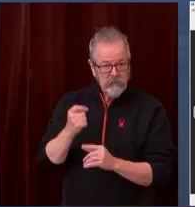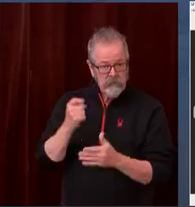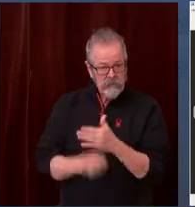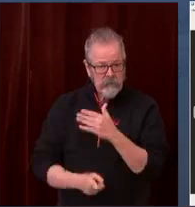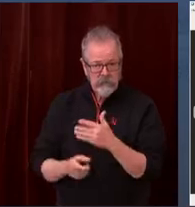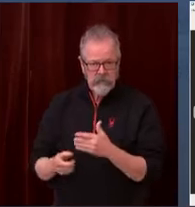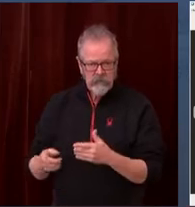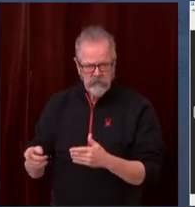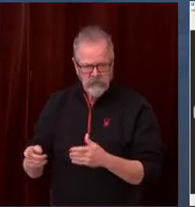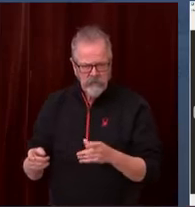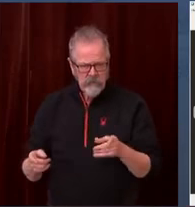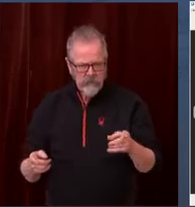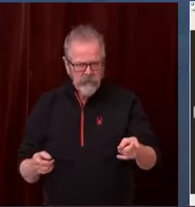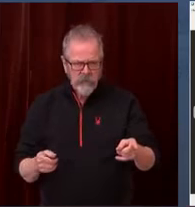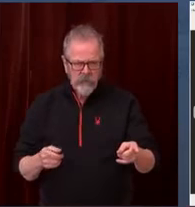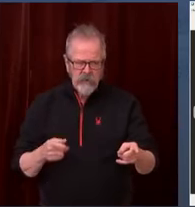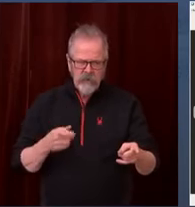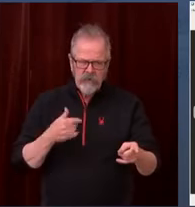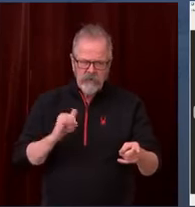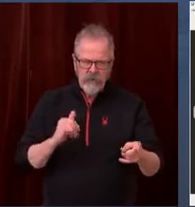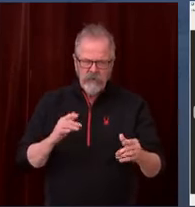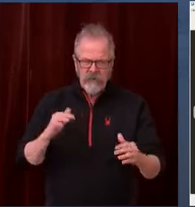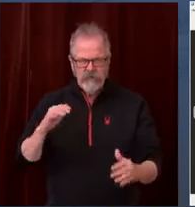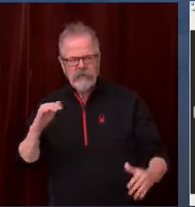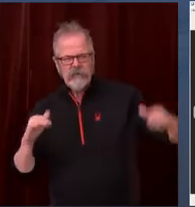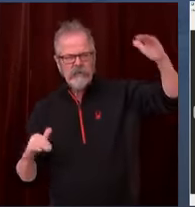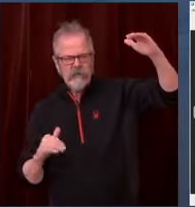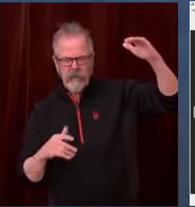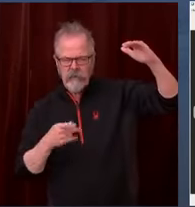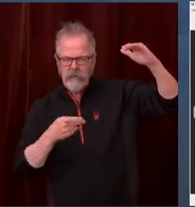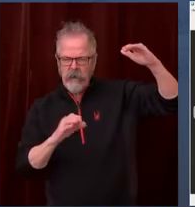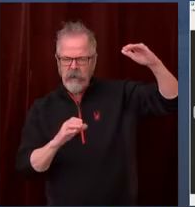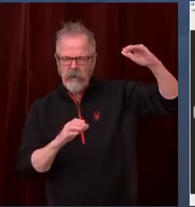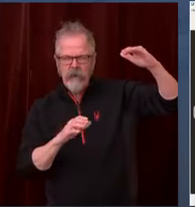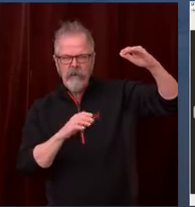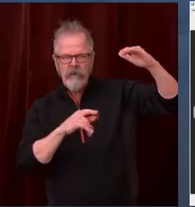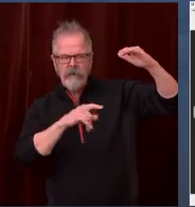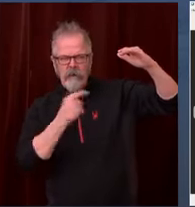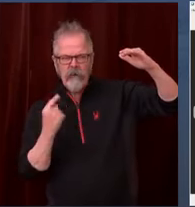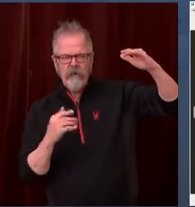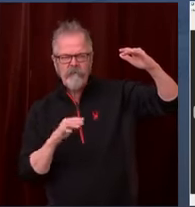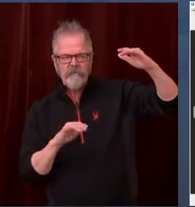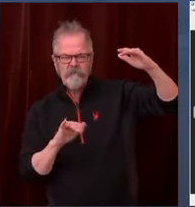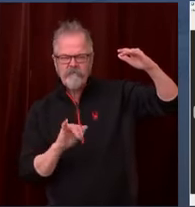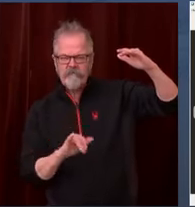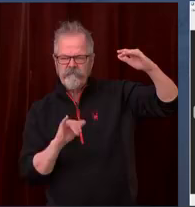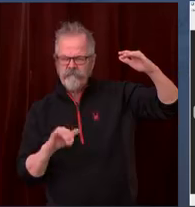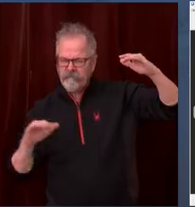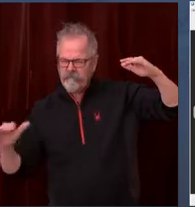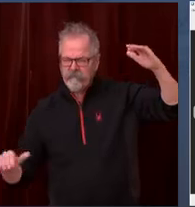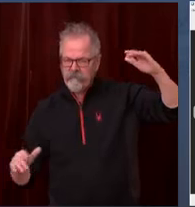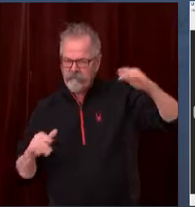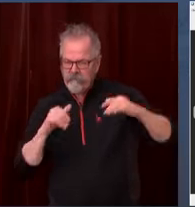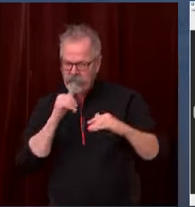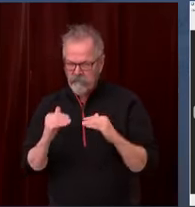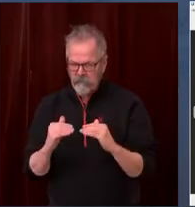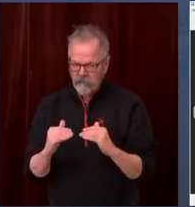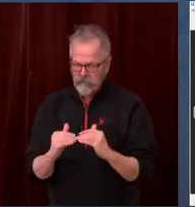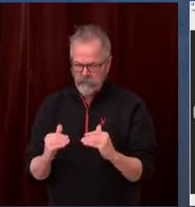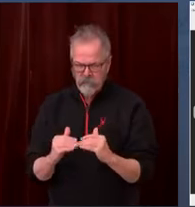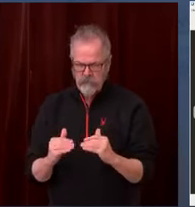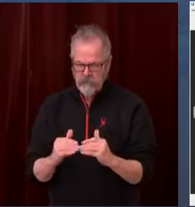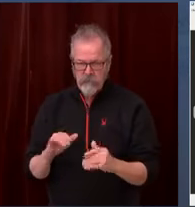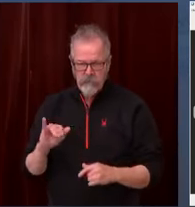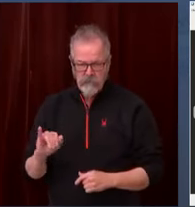got to pay more than people who are even convicted of driving while under the influence, when that has nothing to do, a